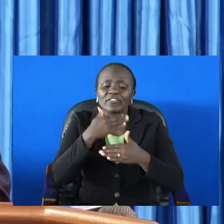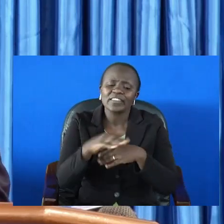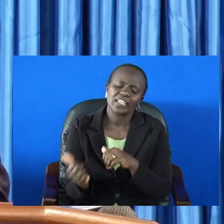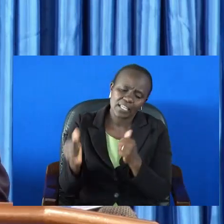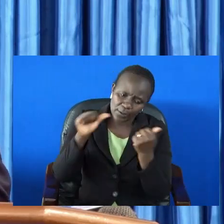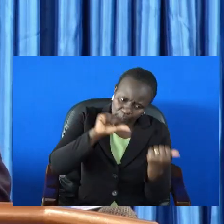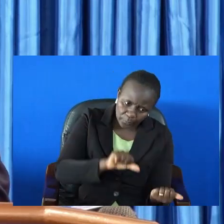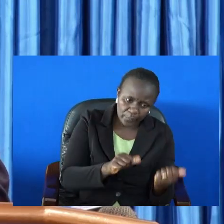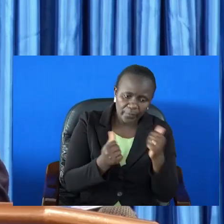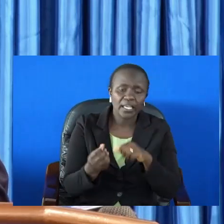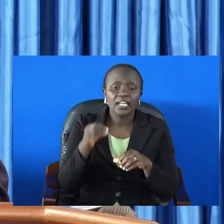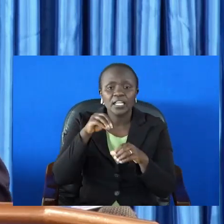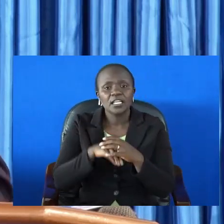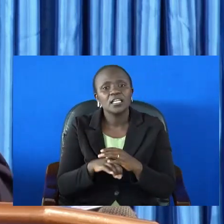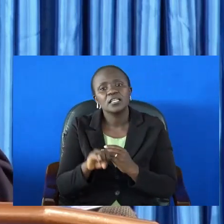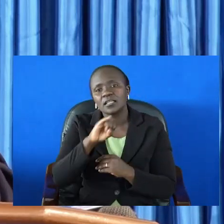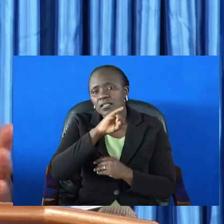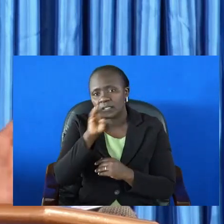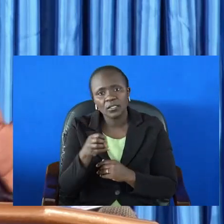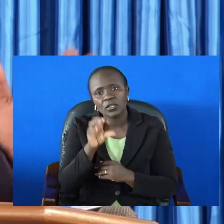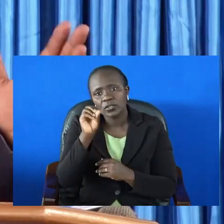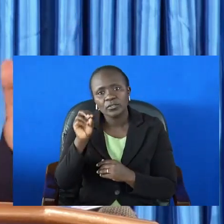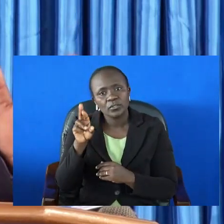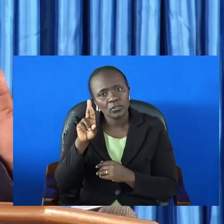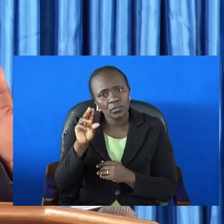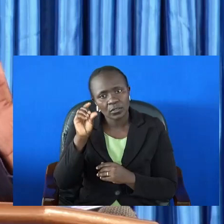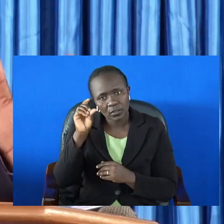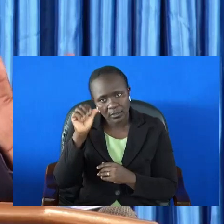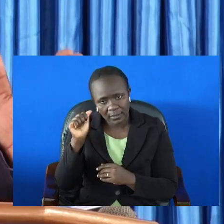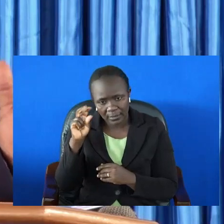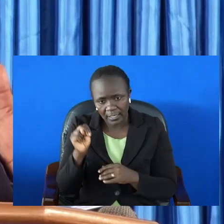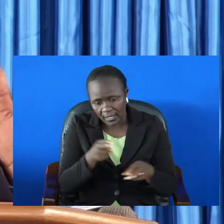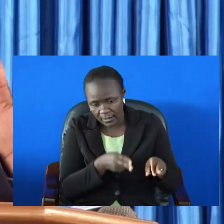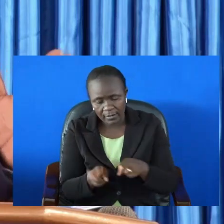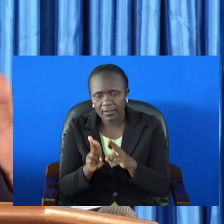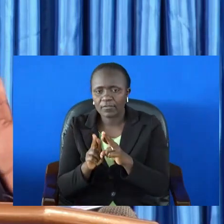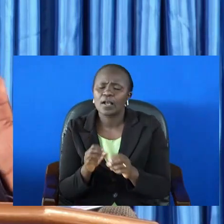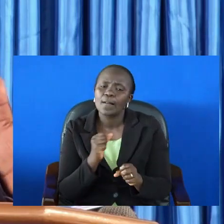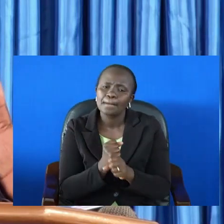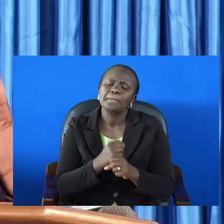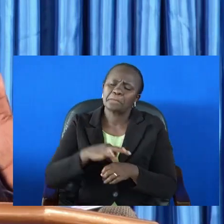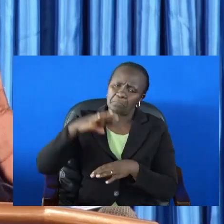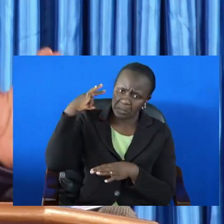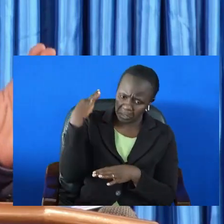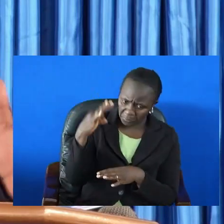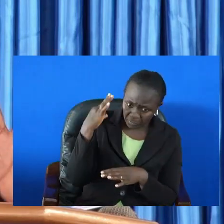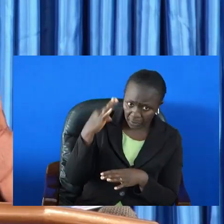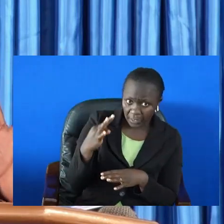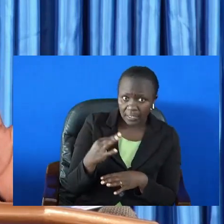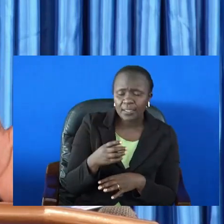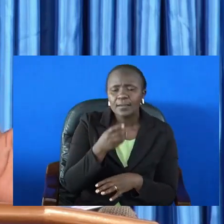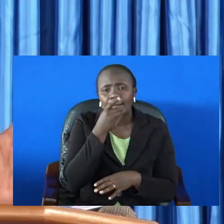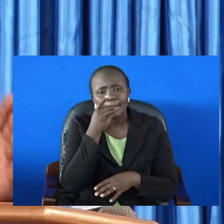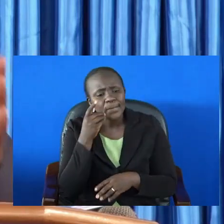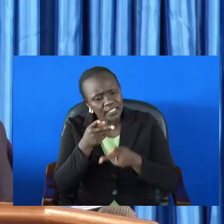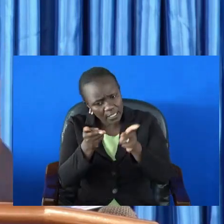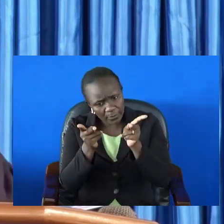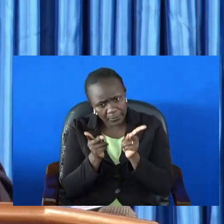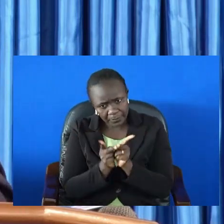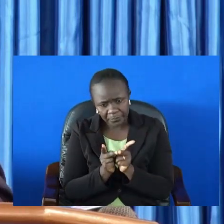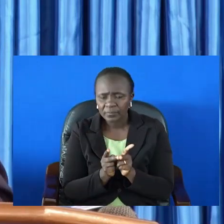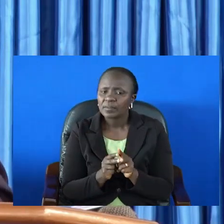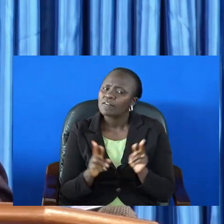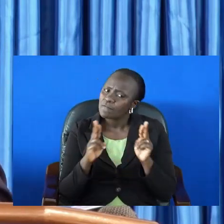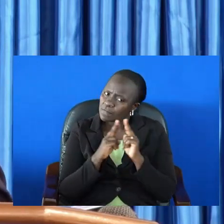Jordan River. So this man of God made his place of preaching in a desert, in a